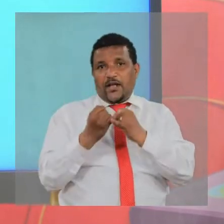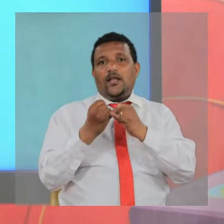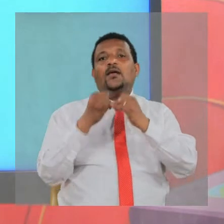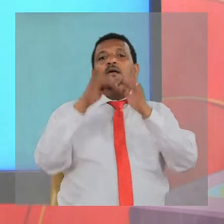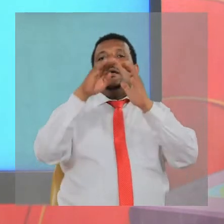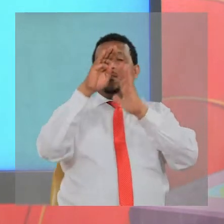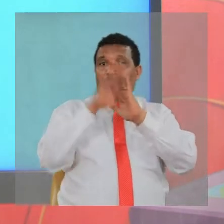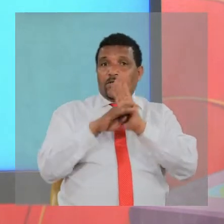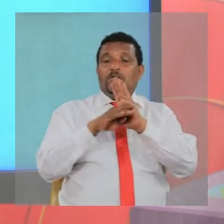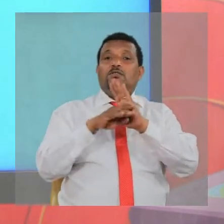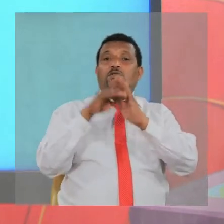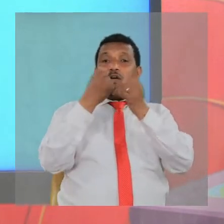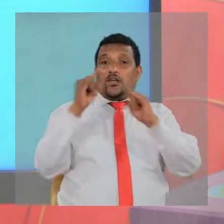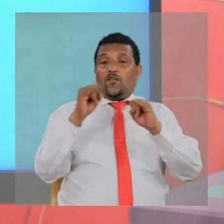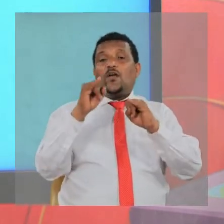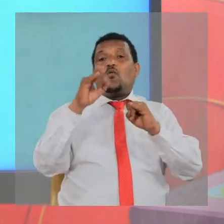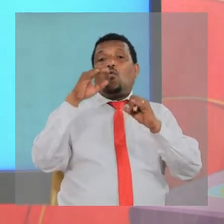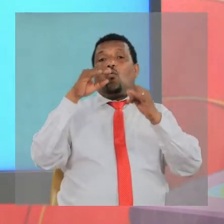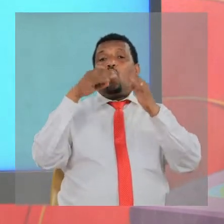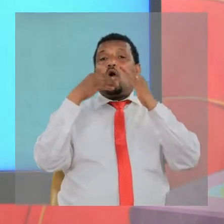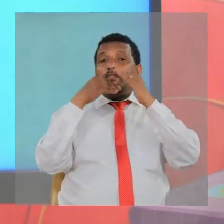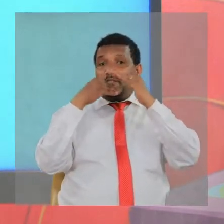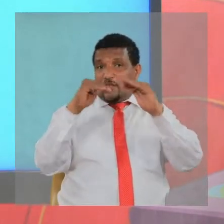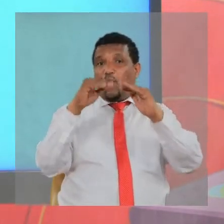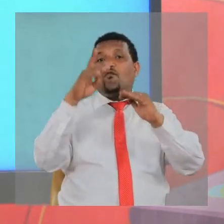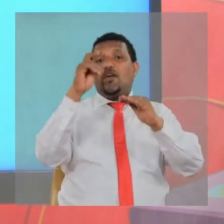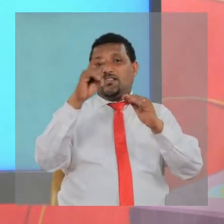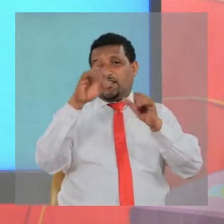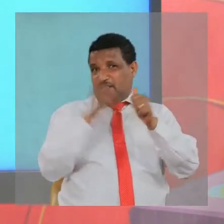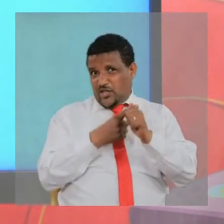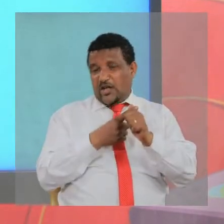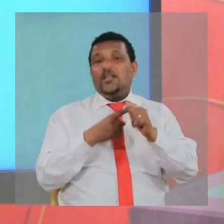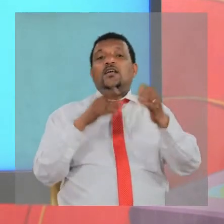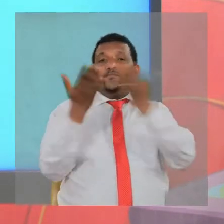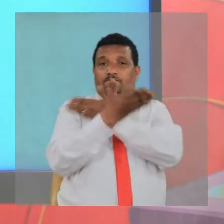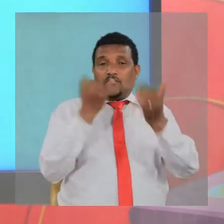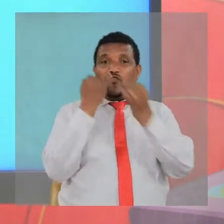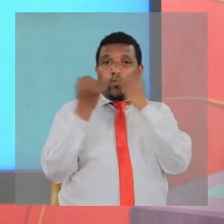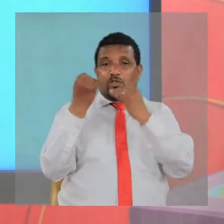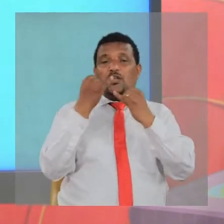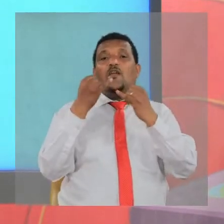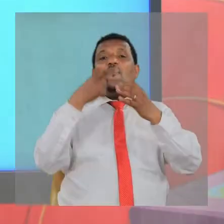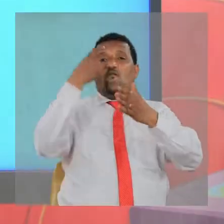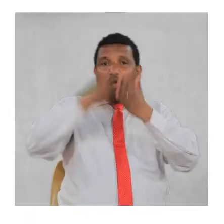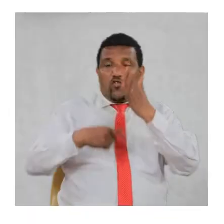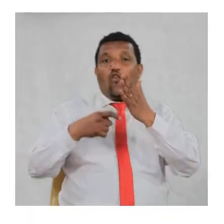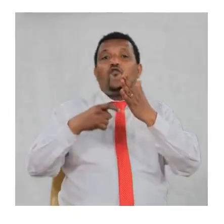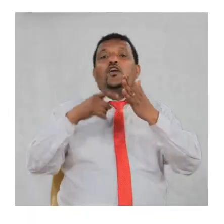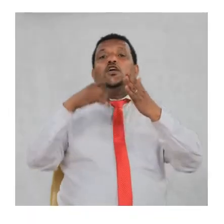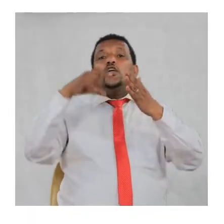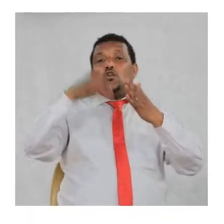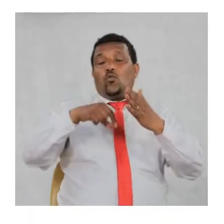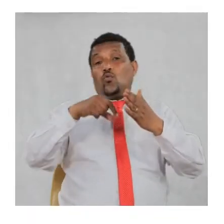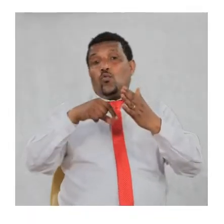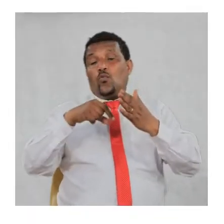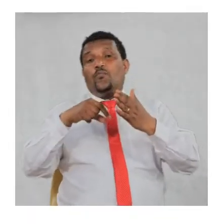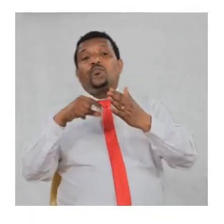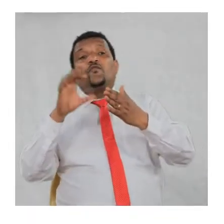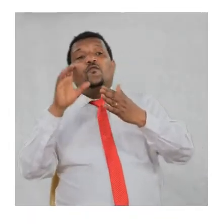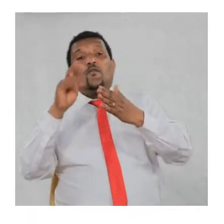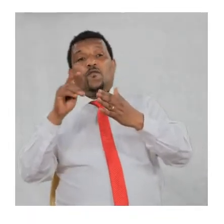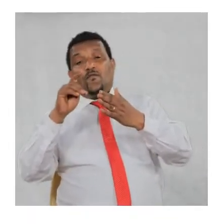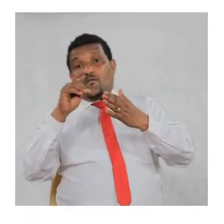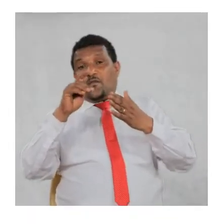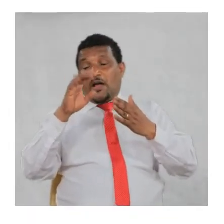initial. So when we substitute this information, we get the value of QX final is 2 minus 8